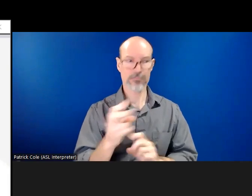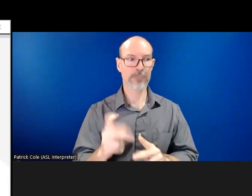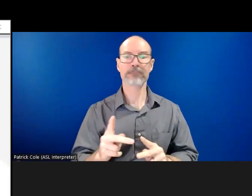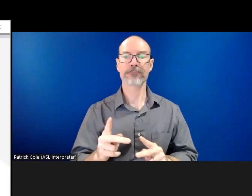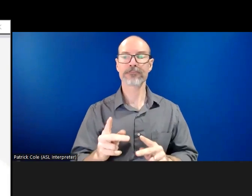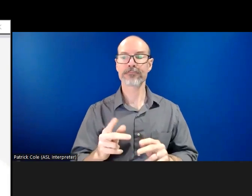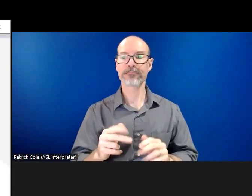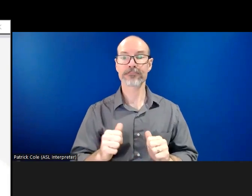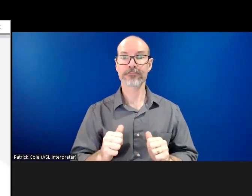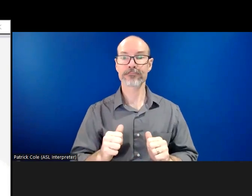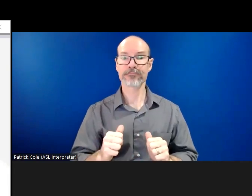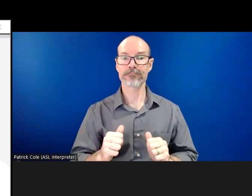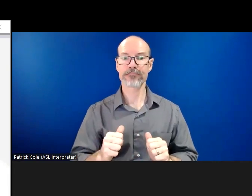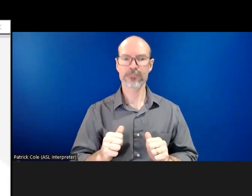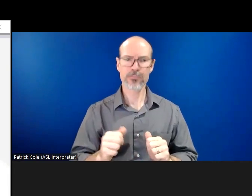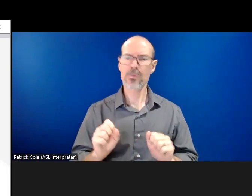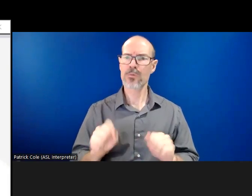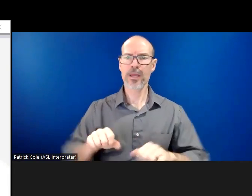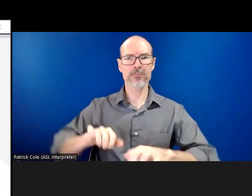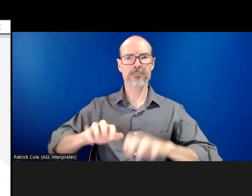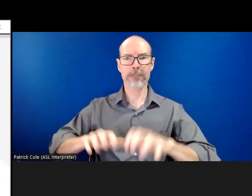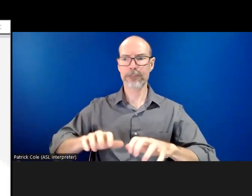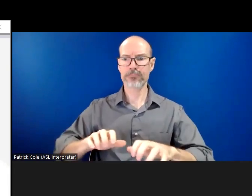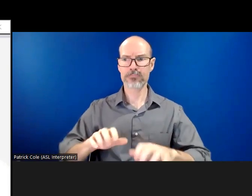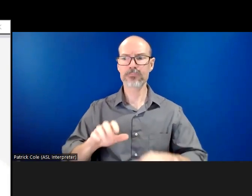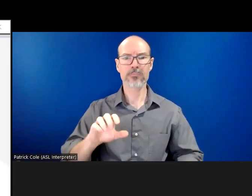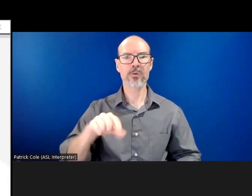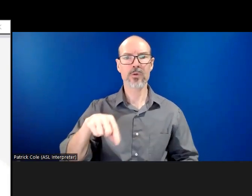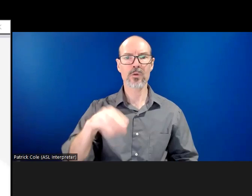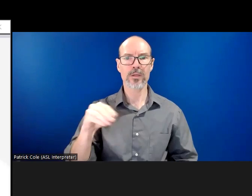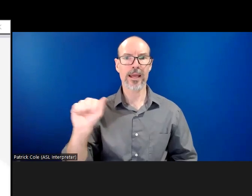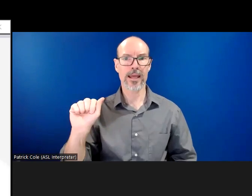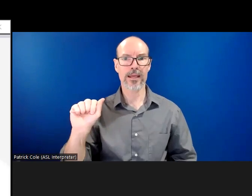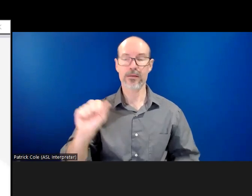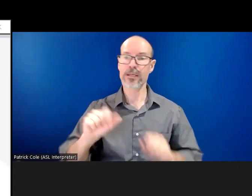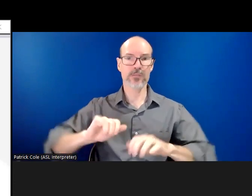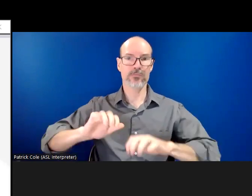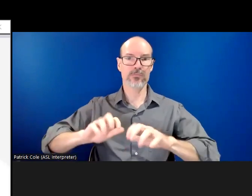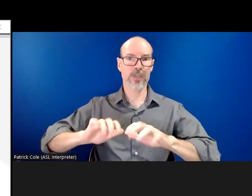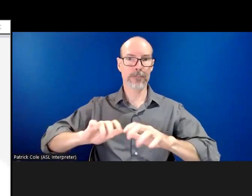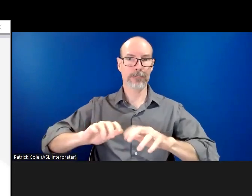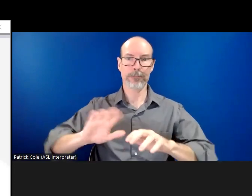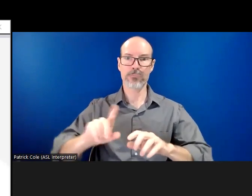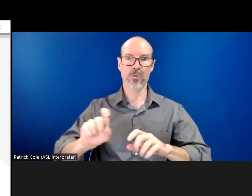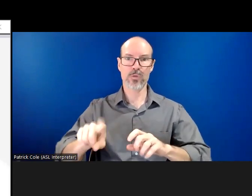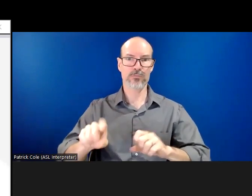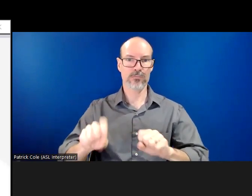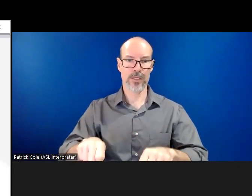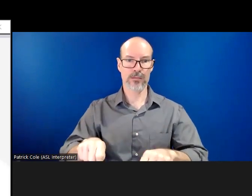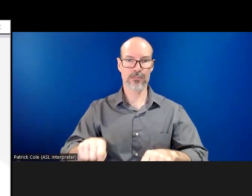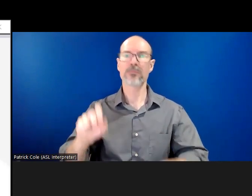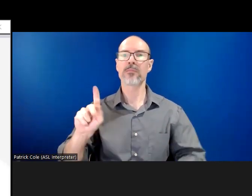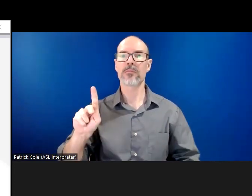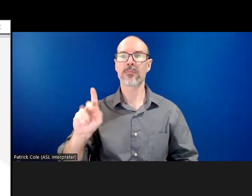And if folks want to write their comments in the chat, please type them in the Q&A box, not the chat. And Kessel will read